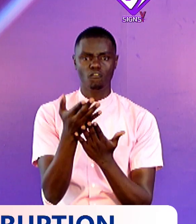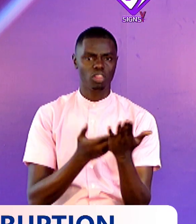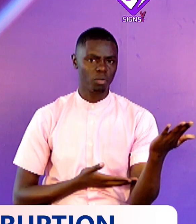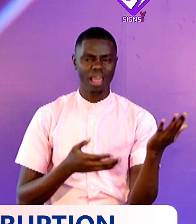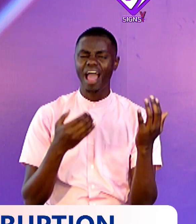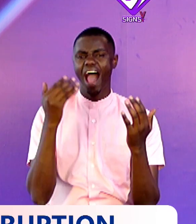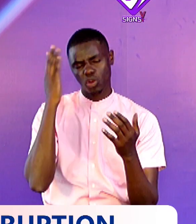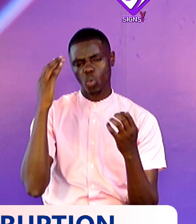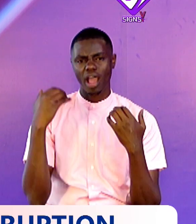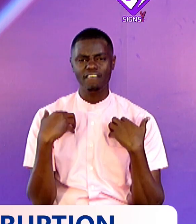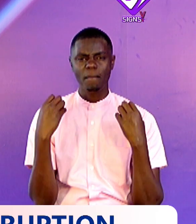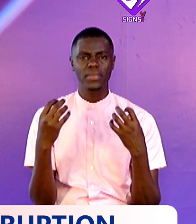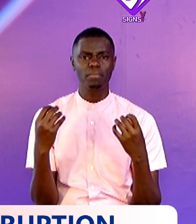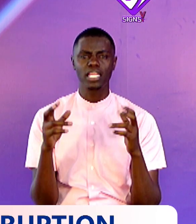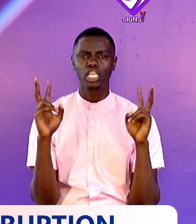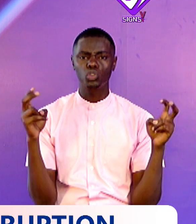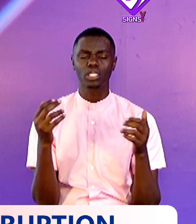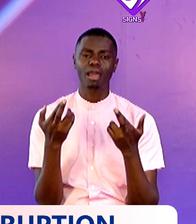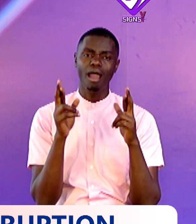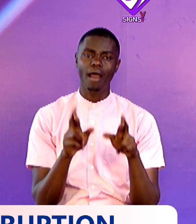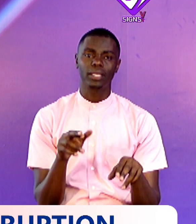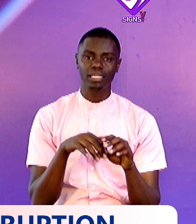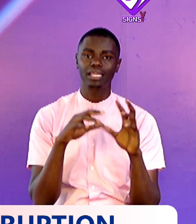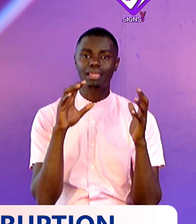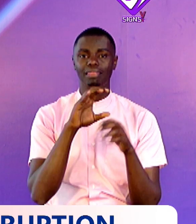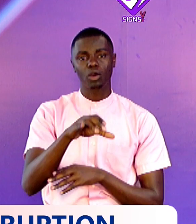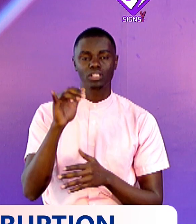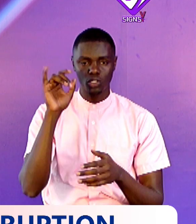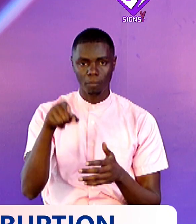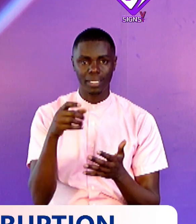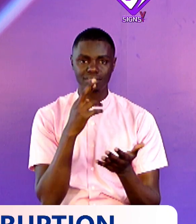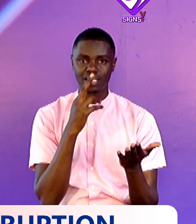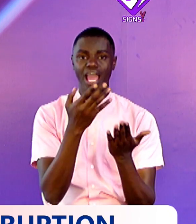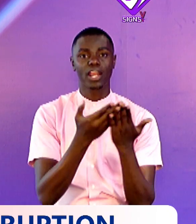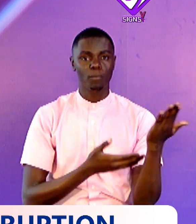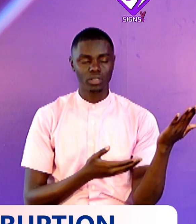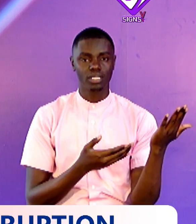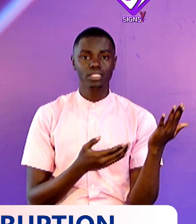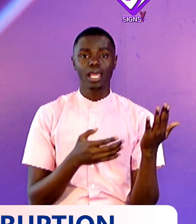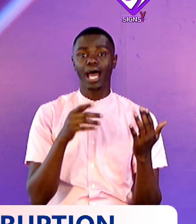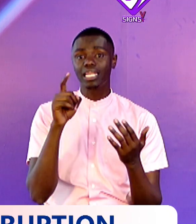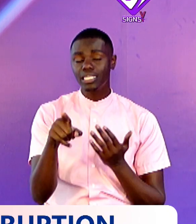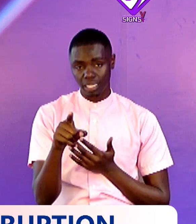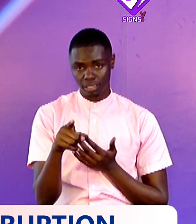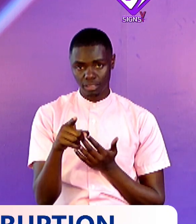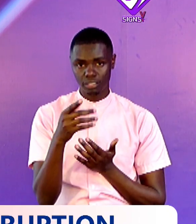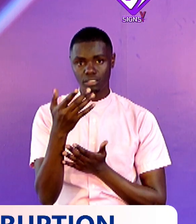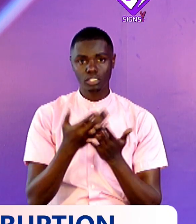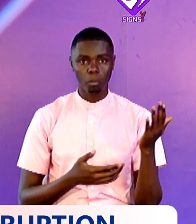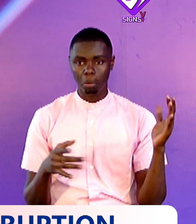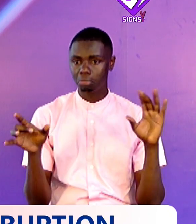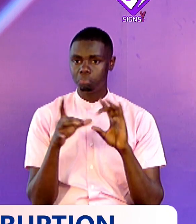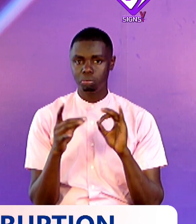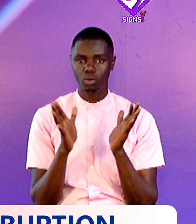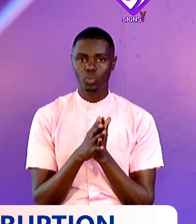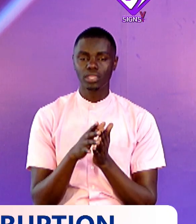many issues going on in counties that you need to report on. And many of these reports touch on the Auditor General, the Controller of